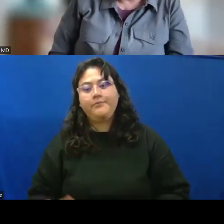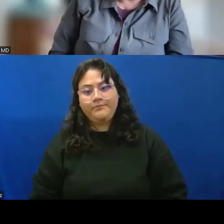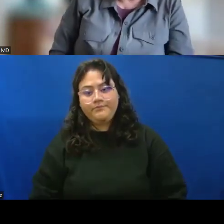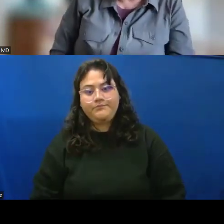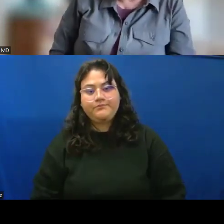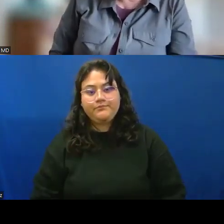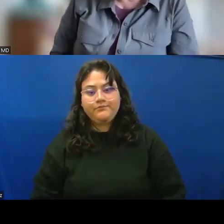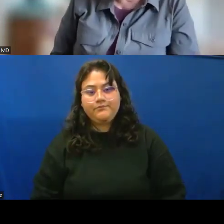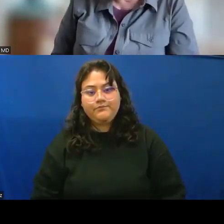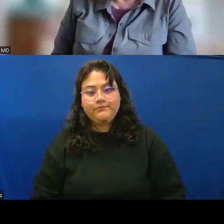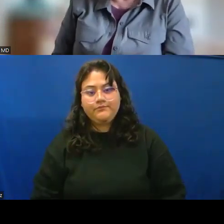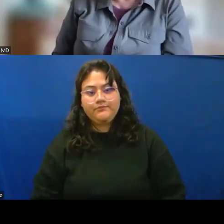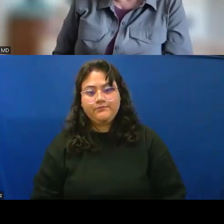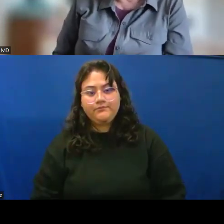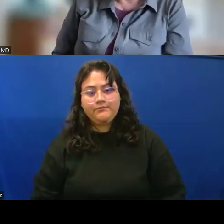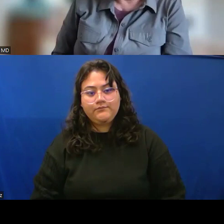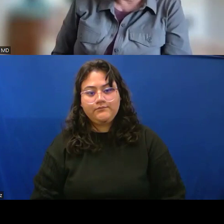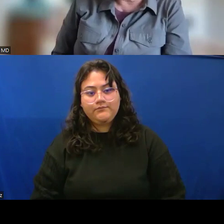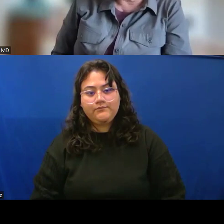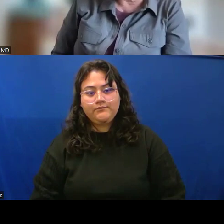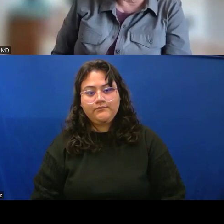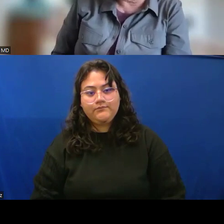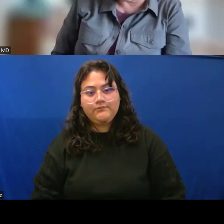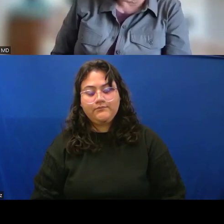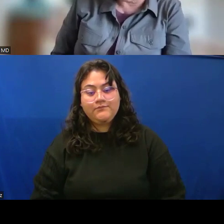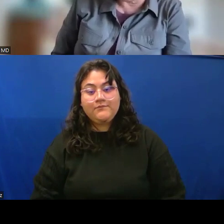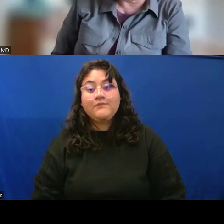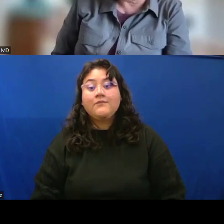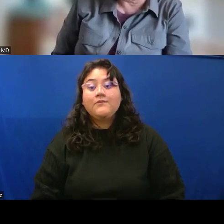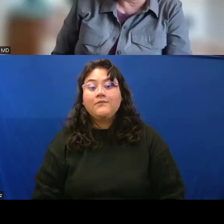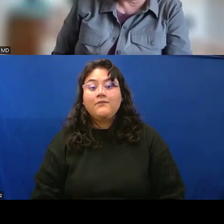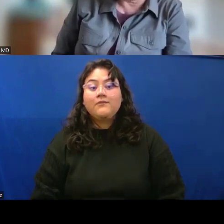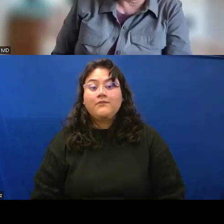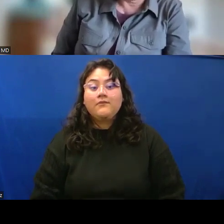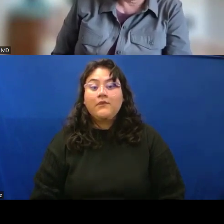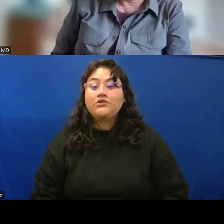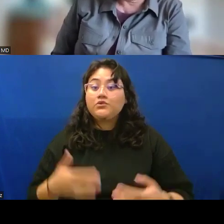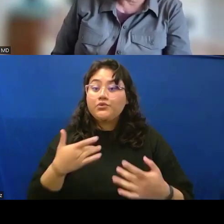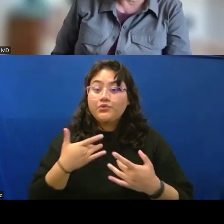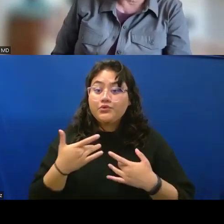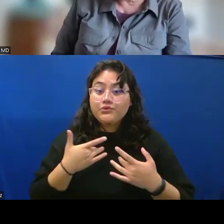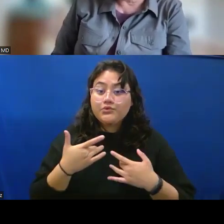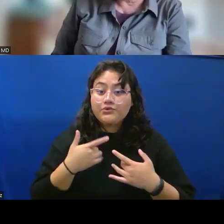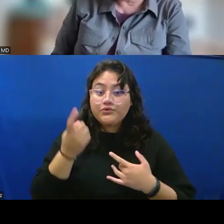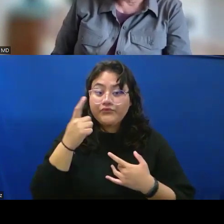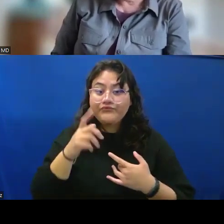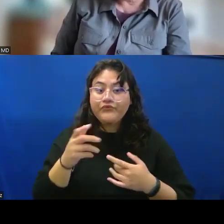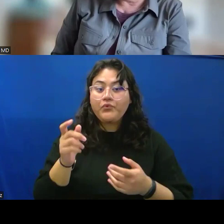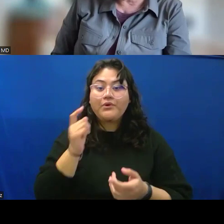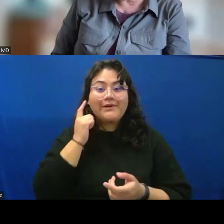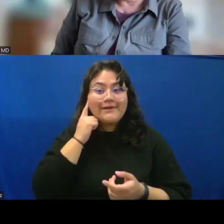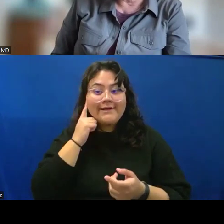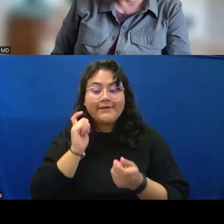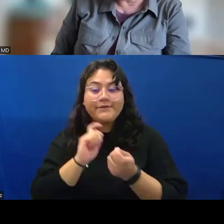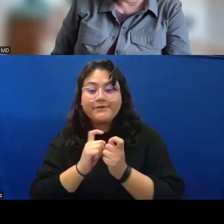So in addition to risk assessment, any concern by a parent or caregiver or the physician